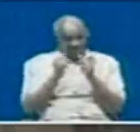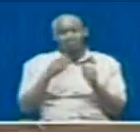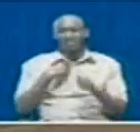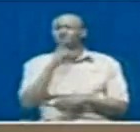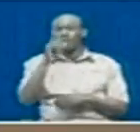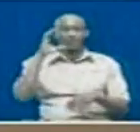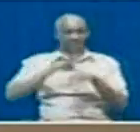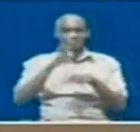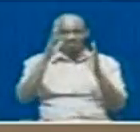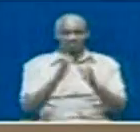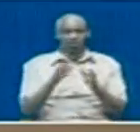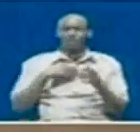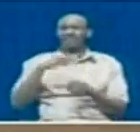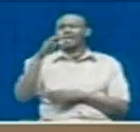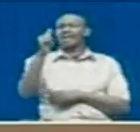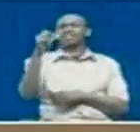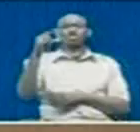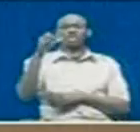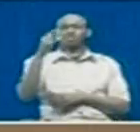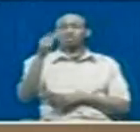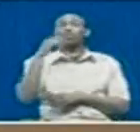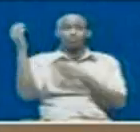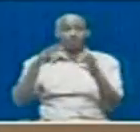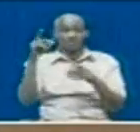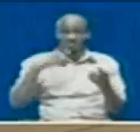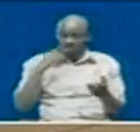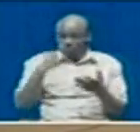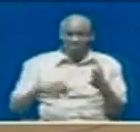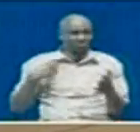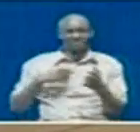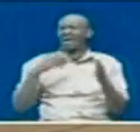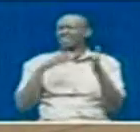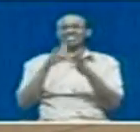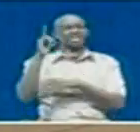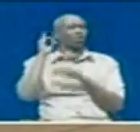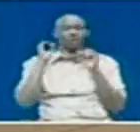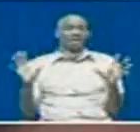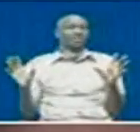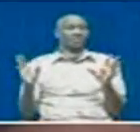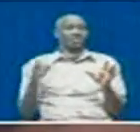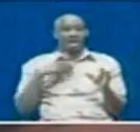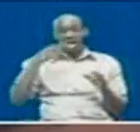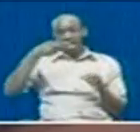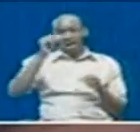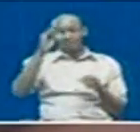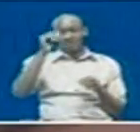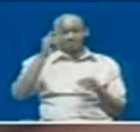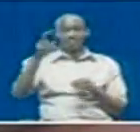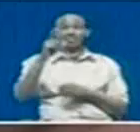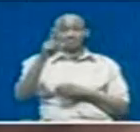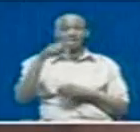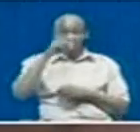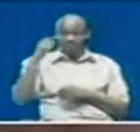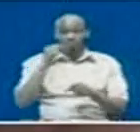will. But the agents who brought these girls here insist there is nothing illegal they're doing. Habib Nawal is an employee